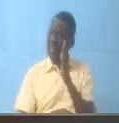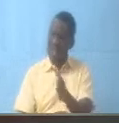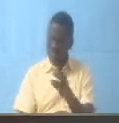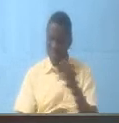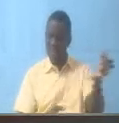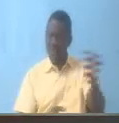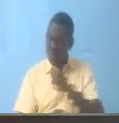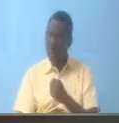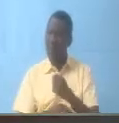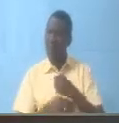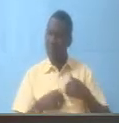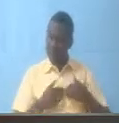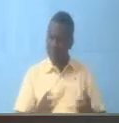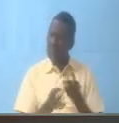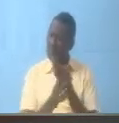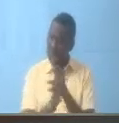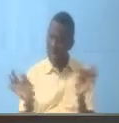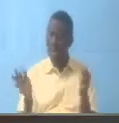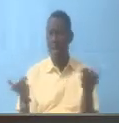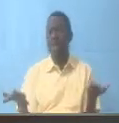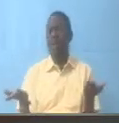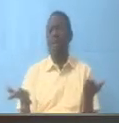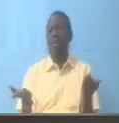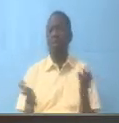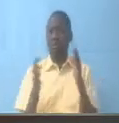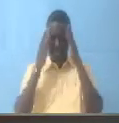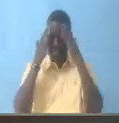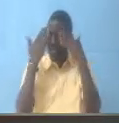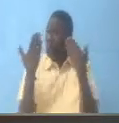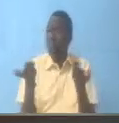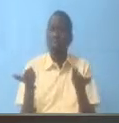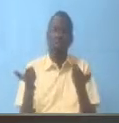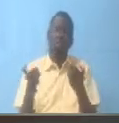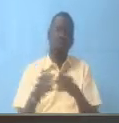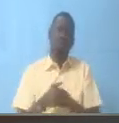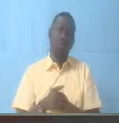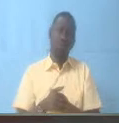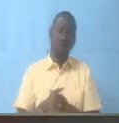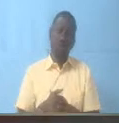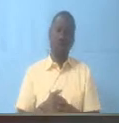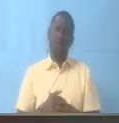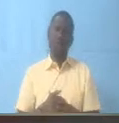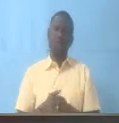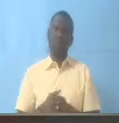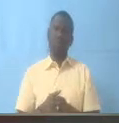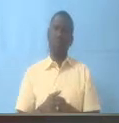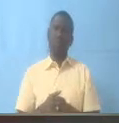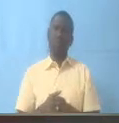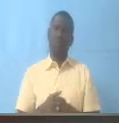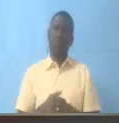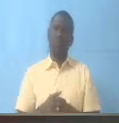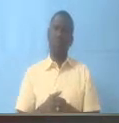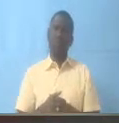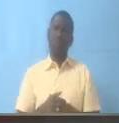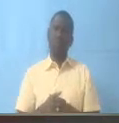comme dañ leen oo doon waaye ñoom nag ndax ñun xamuñu woon xëy na kon ñoom ay seede lañ waaye nag ñoom comme mënoon nañoo ñëw.